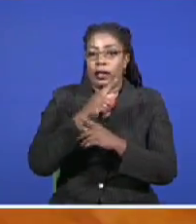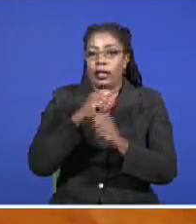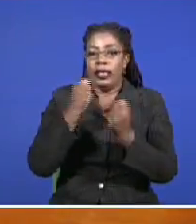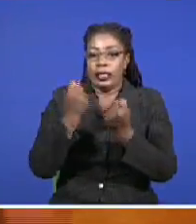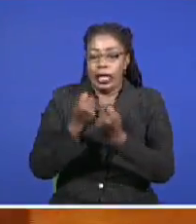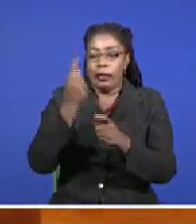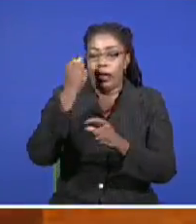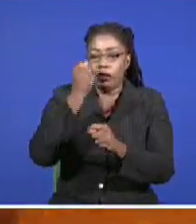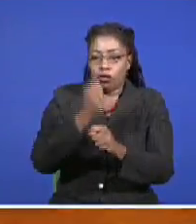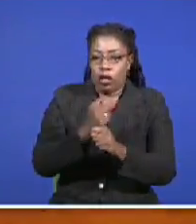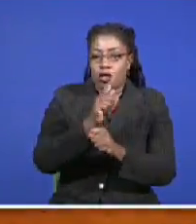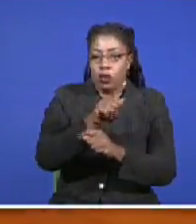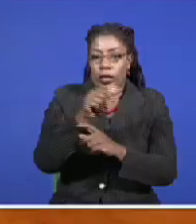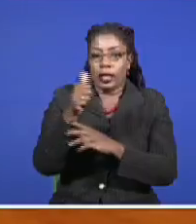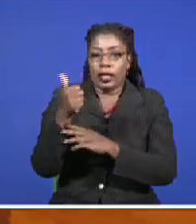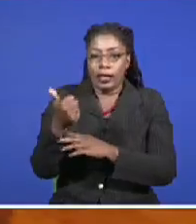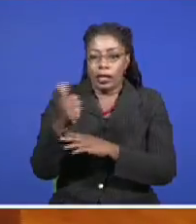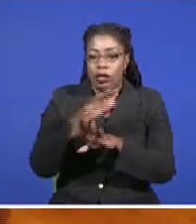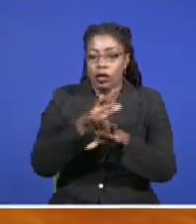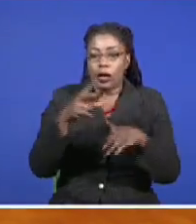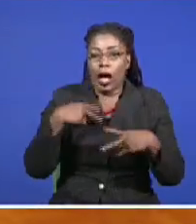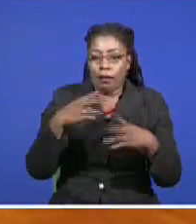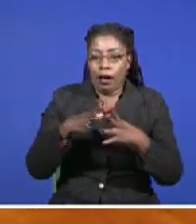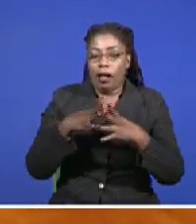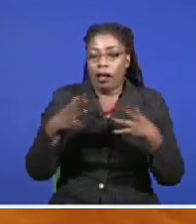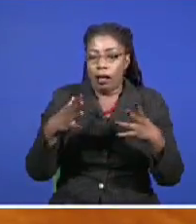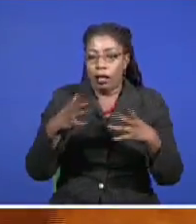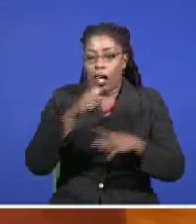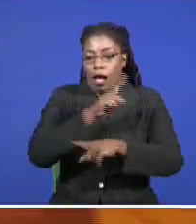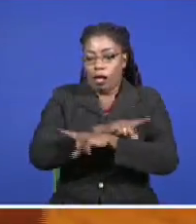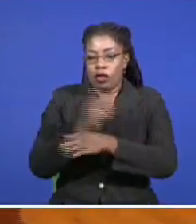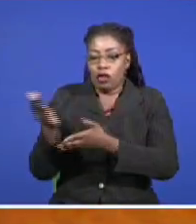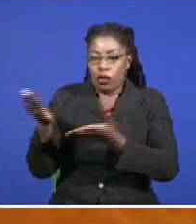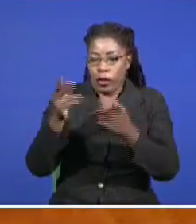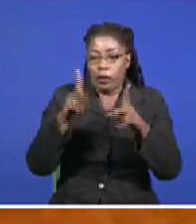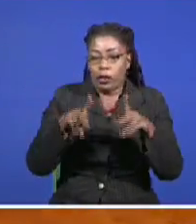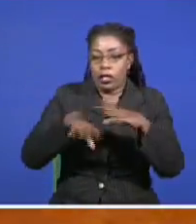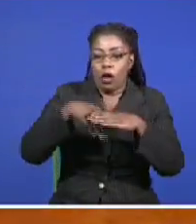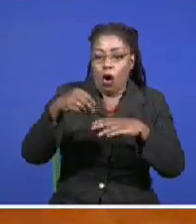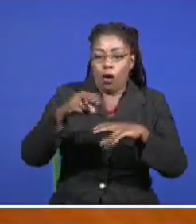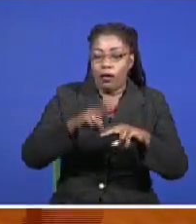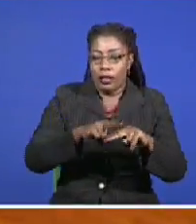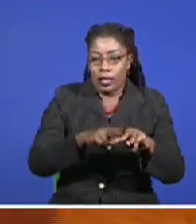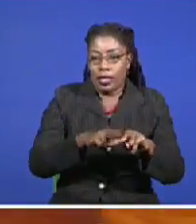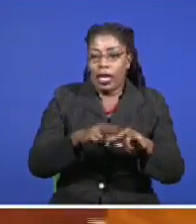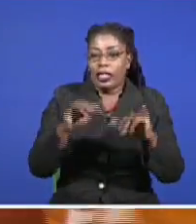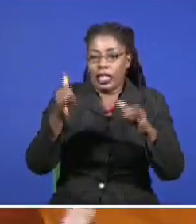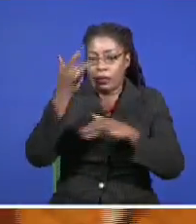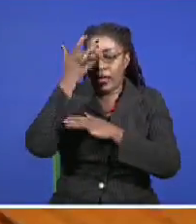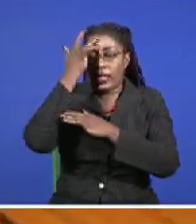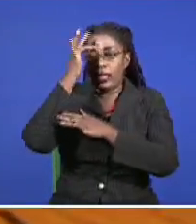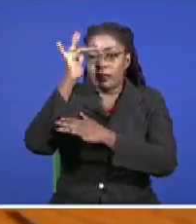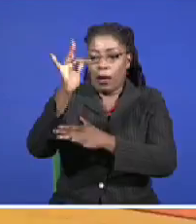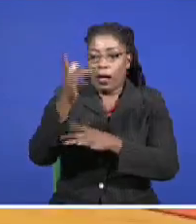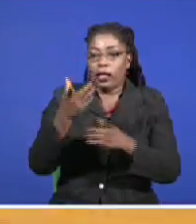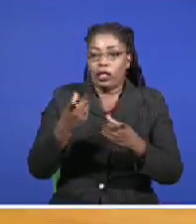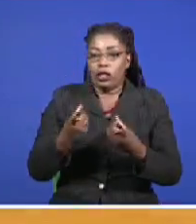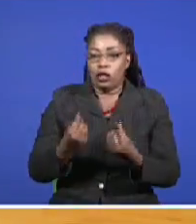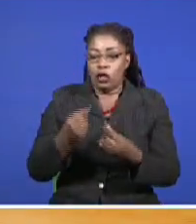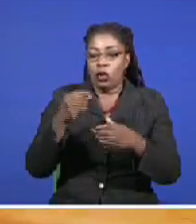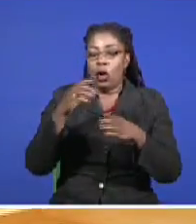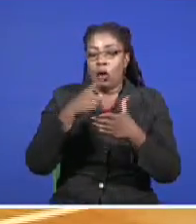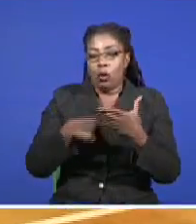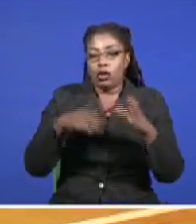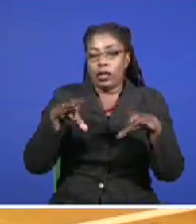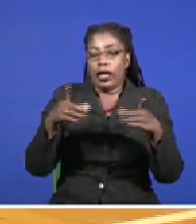one another more than you ever have. You know you don't have the luxury of bringing someone off the bench, so just got to play smart, and we'll do what you could do. We could be as